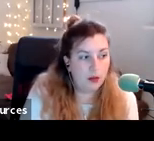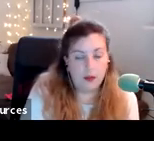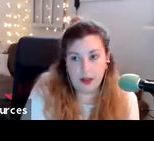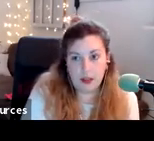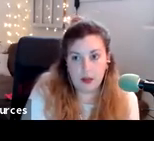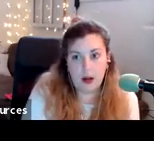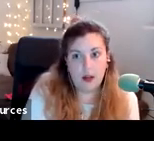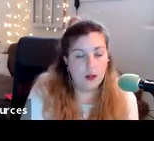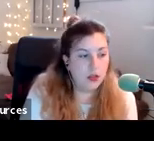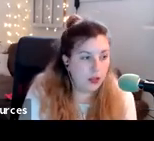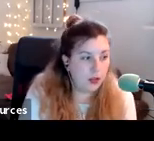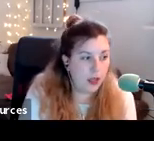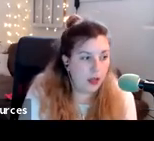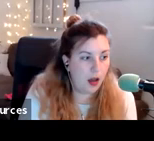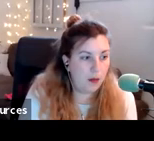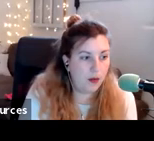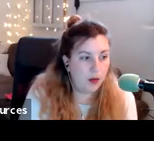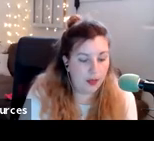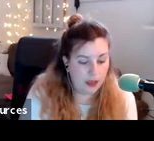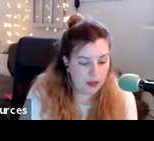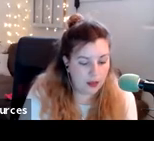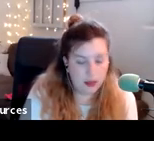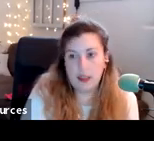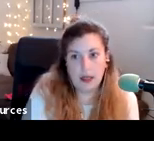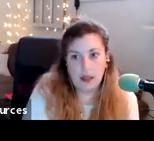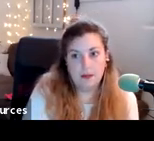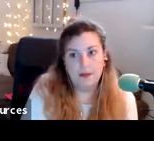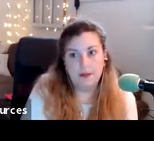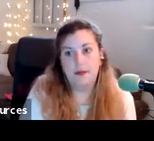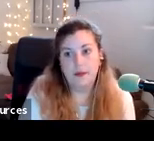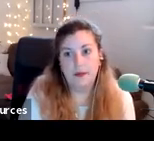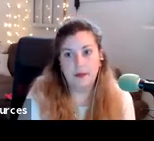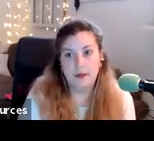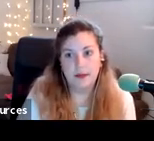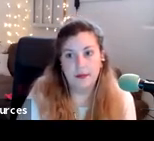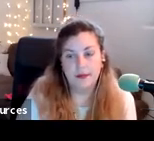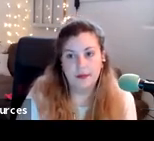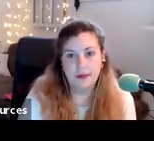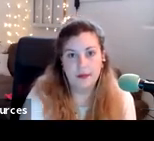honor and reflect upon those children before we get started tonight.